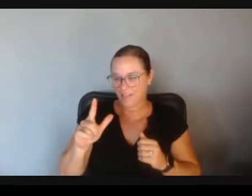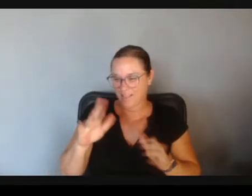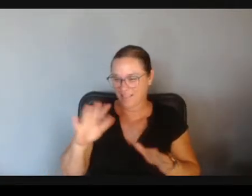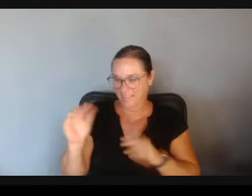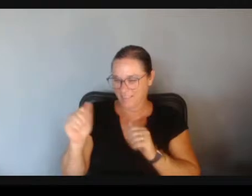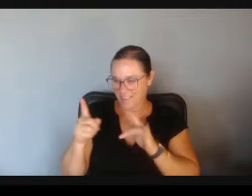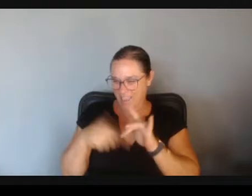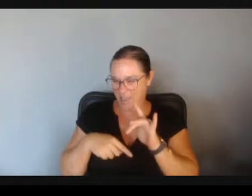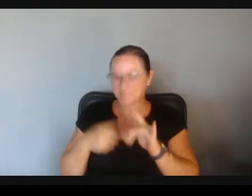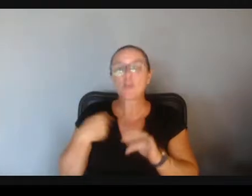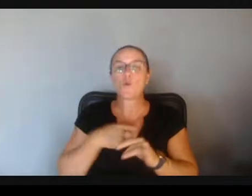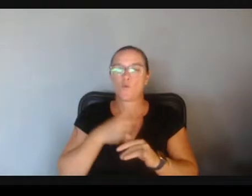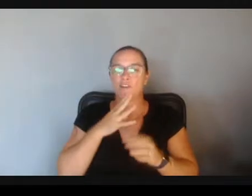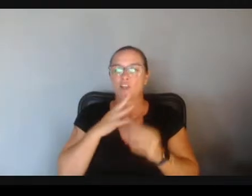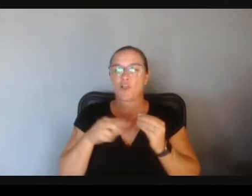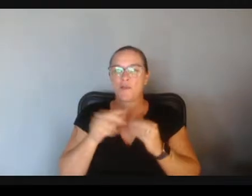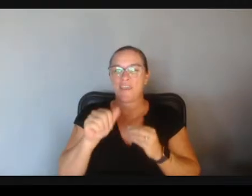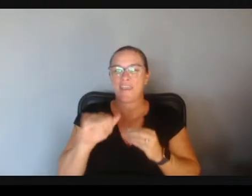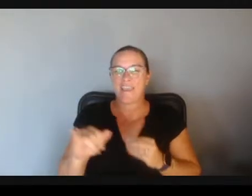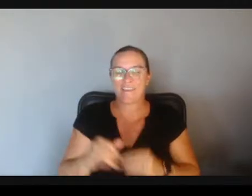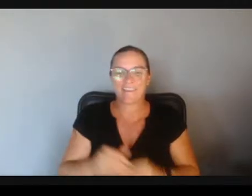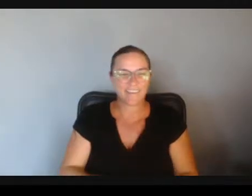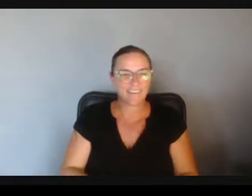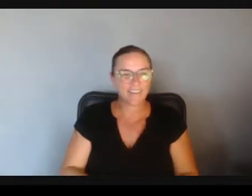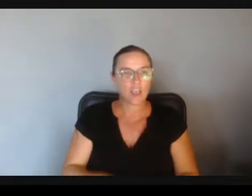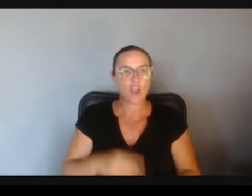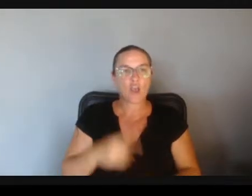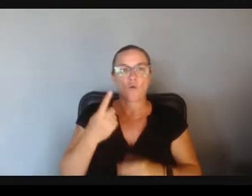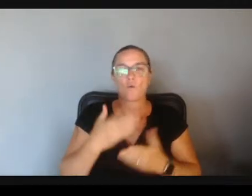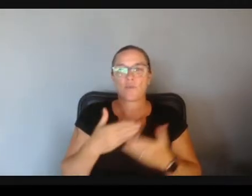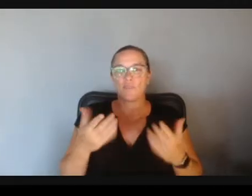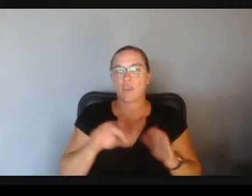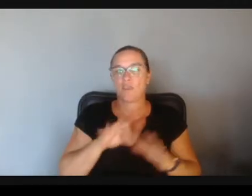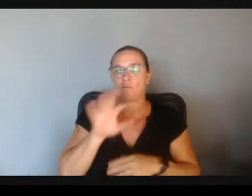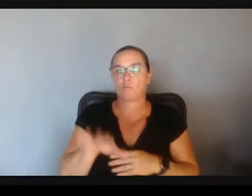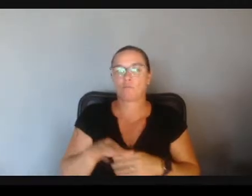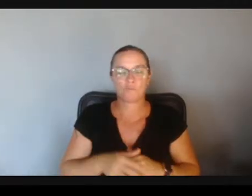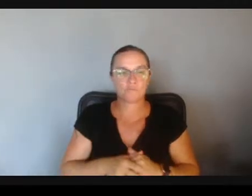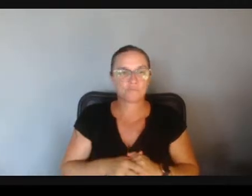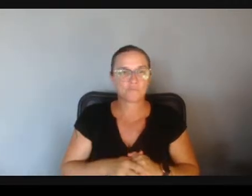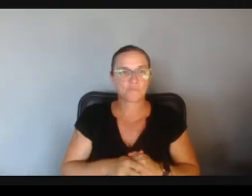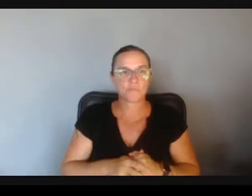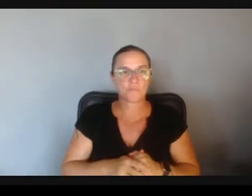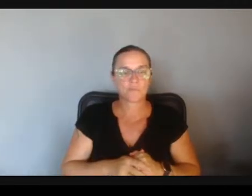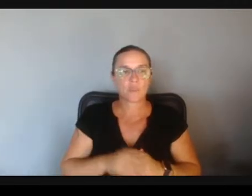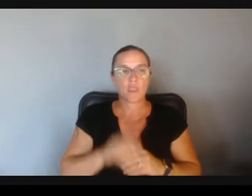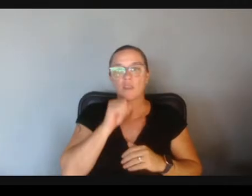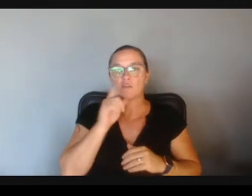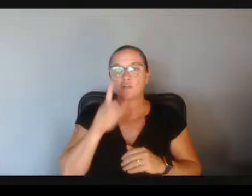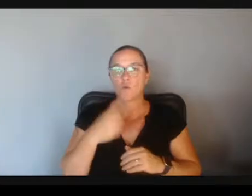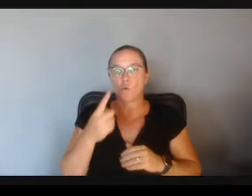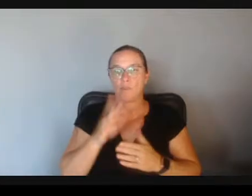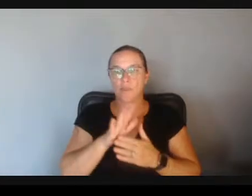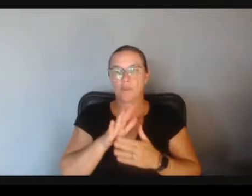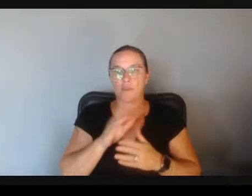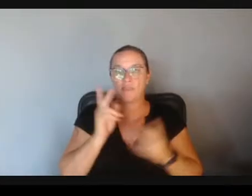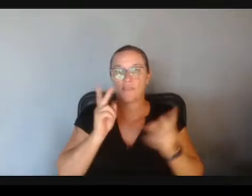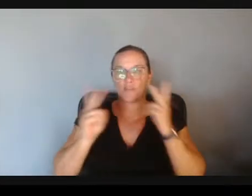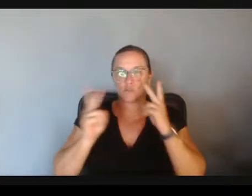type of stuff again. Yeah, one thing I'll throw out real quick before you hit play on that is not just the